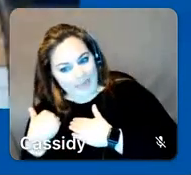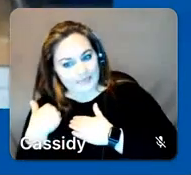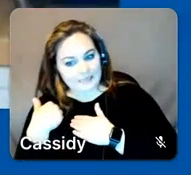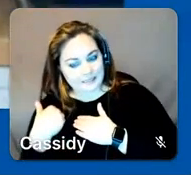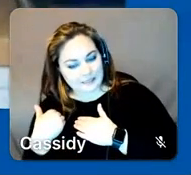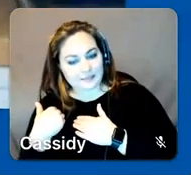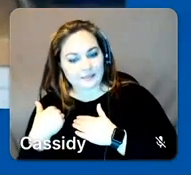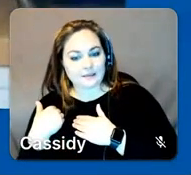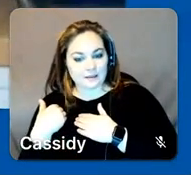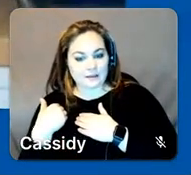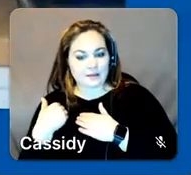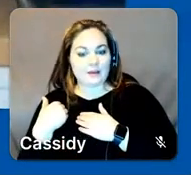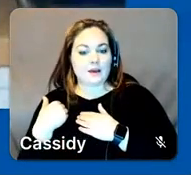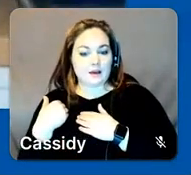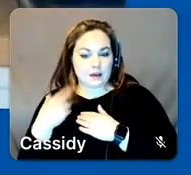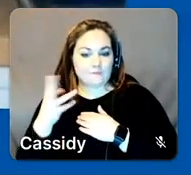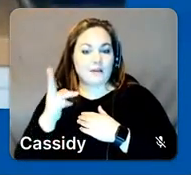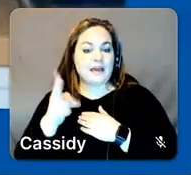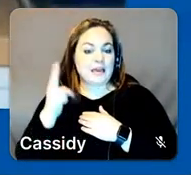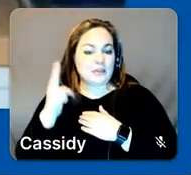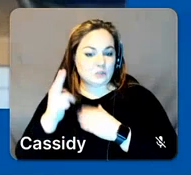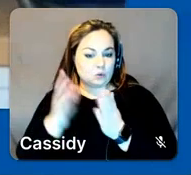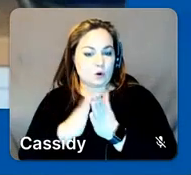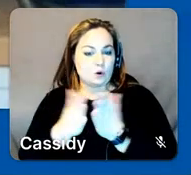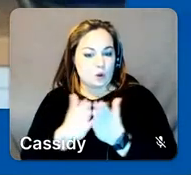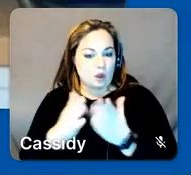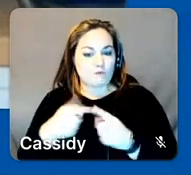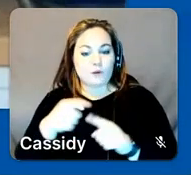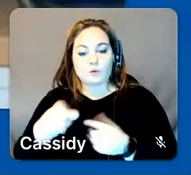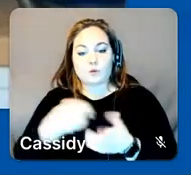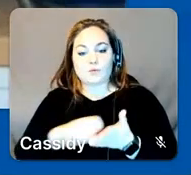history of the historical novel on your shoulders as you wrote it?